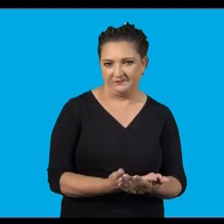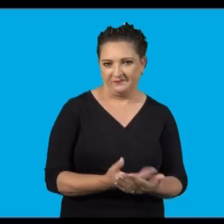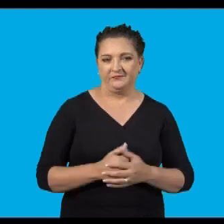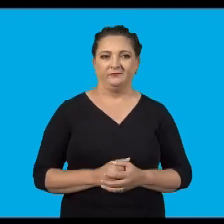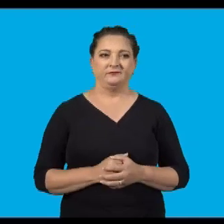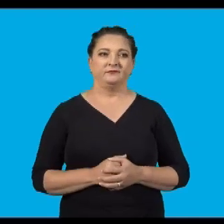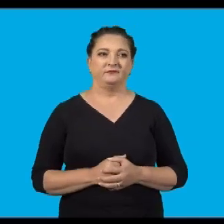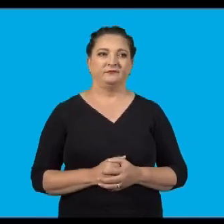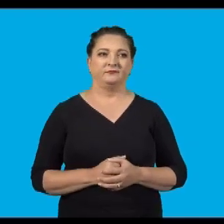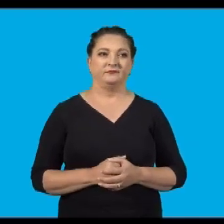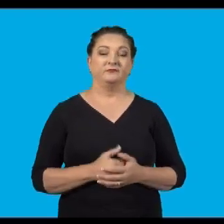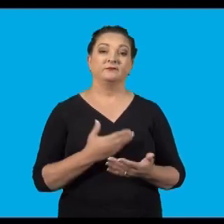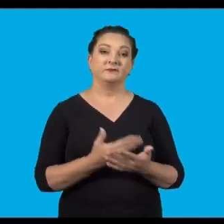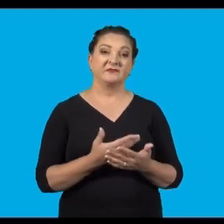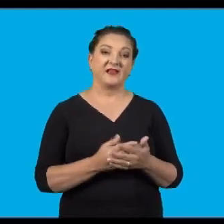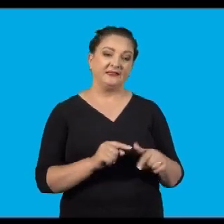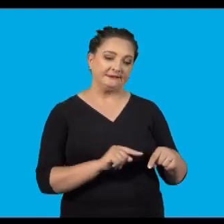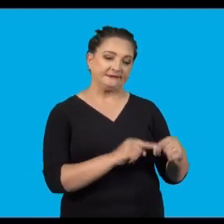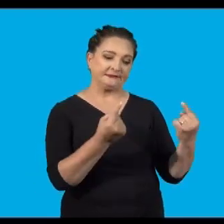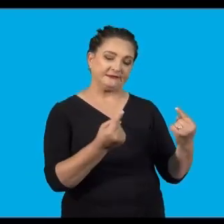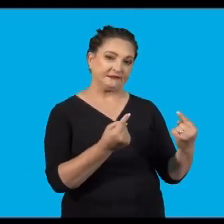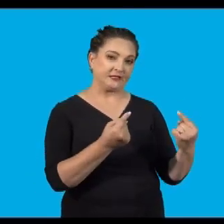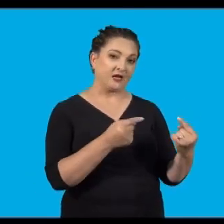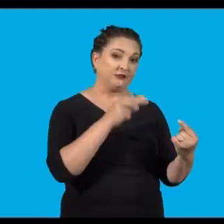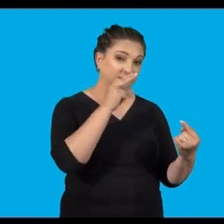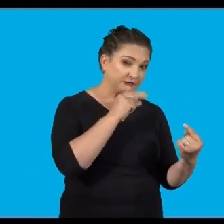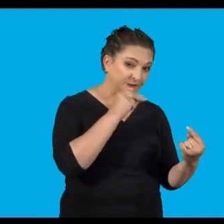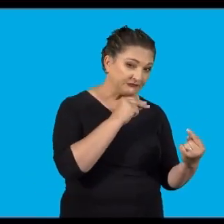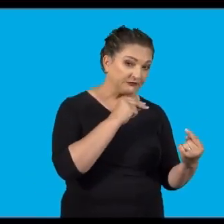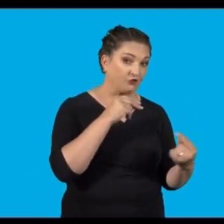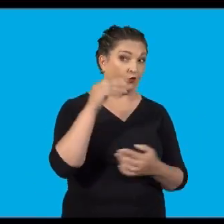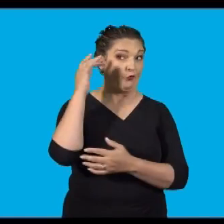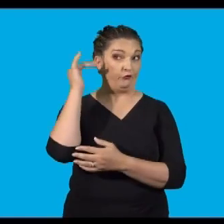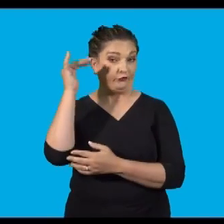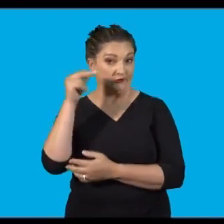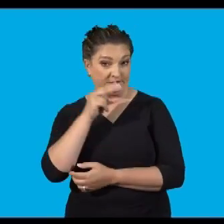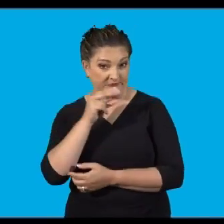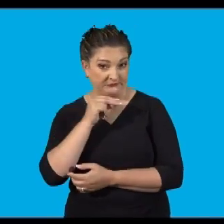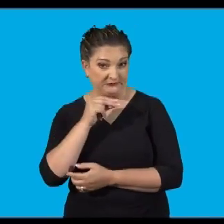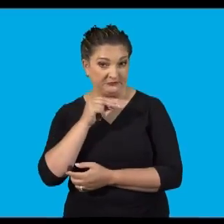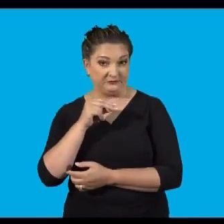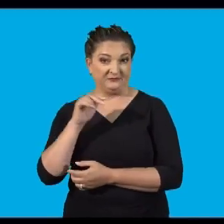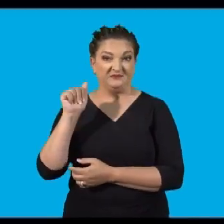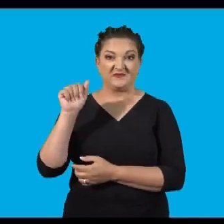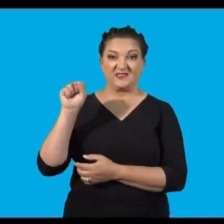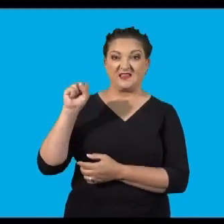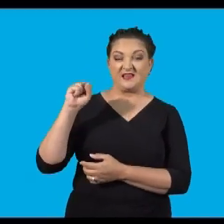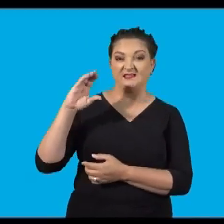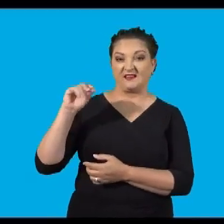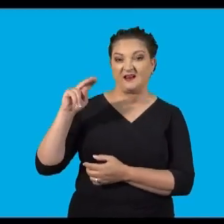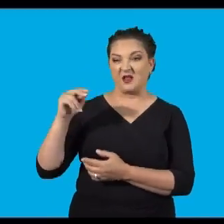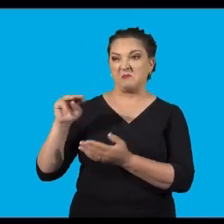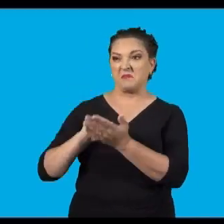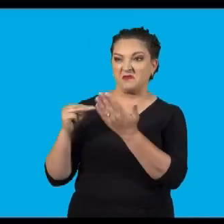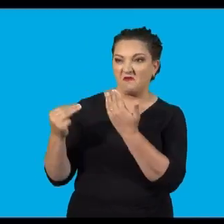right? And we differentiate between parts of speech and figures of speech, where figures of speech were your assonance, simile,